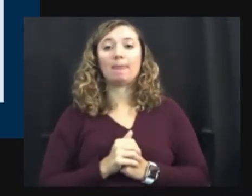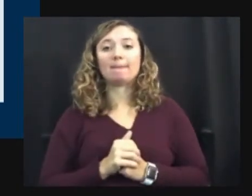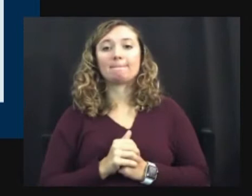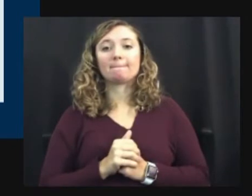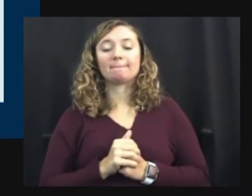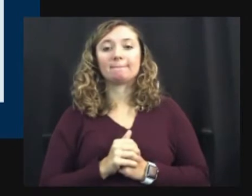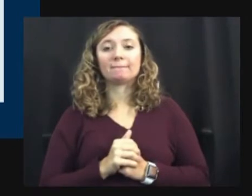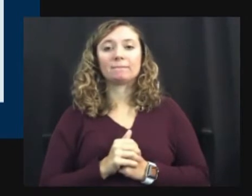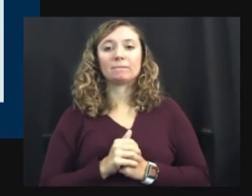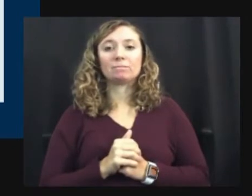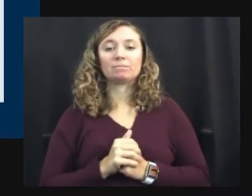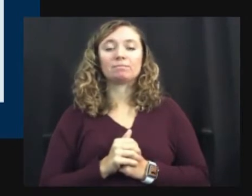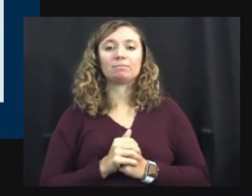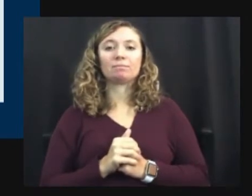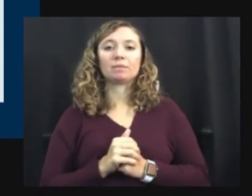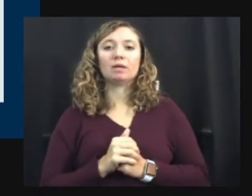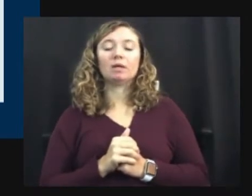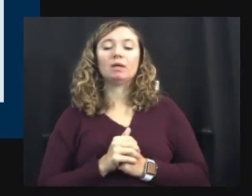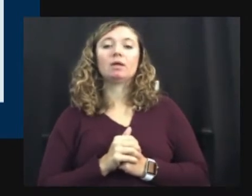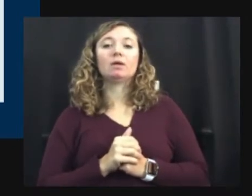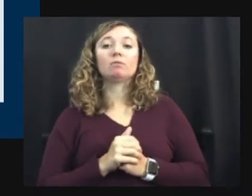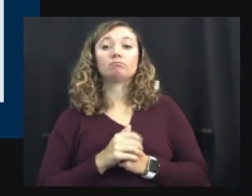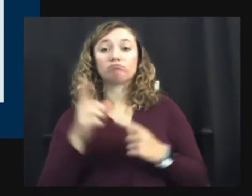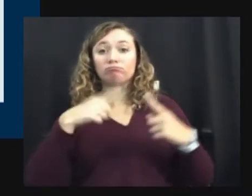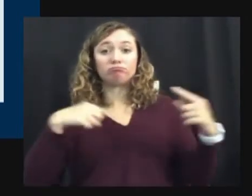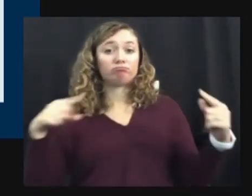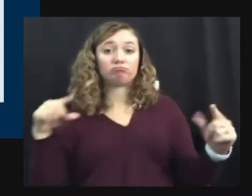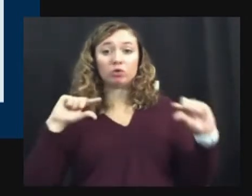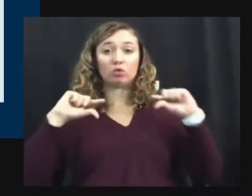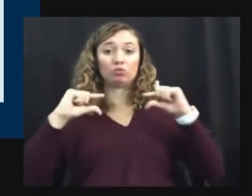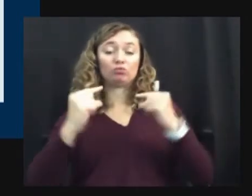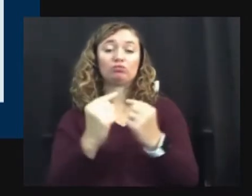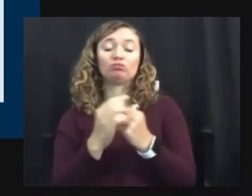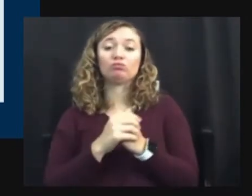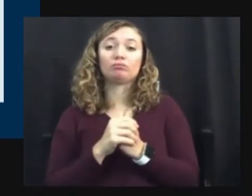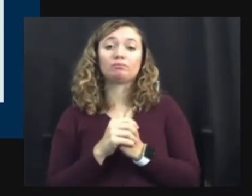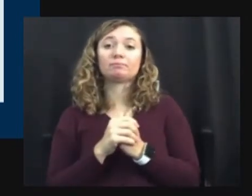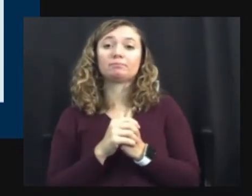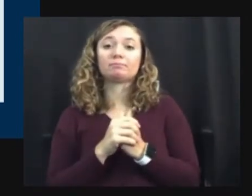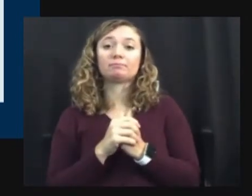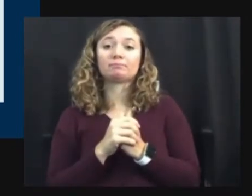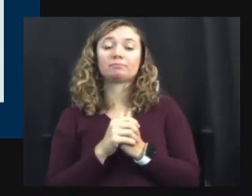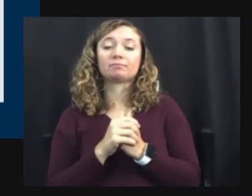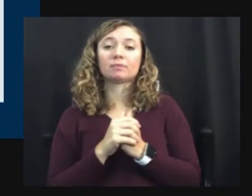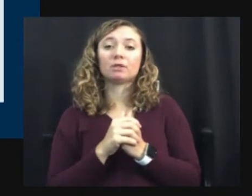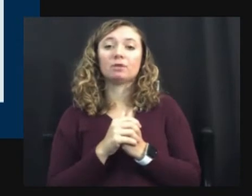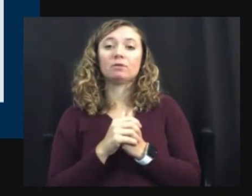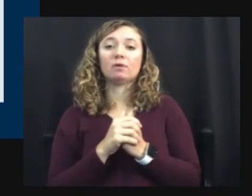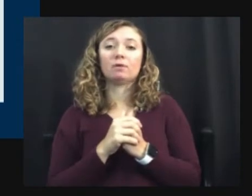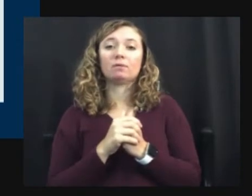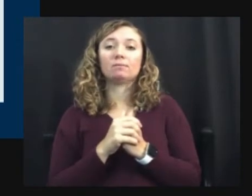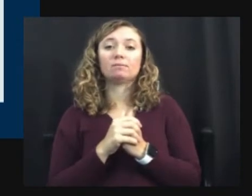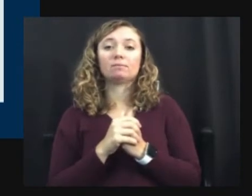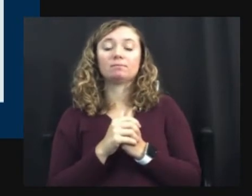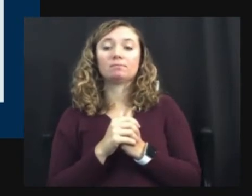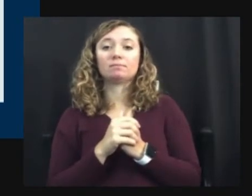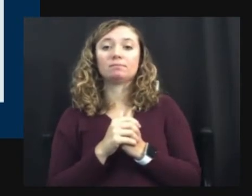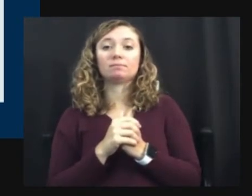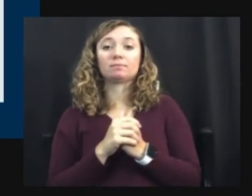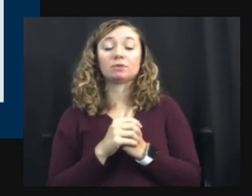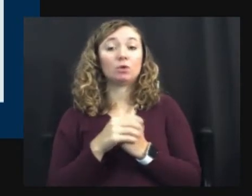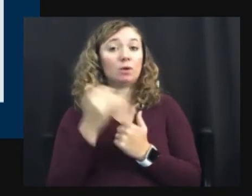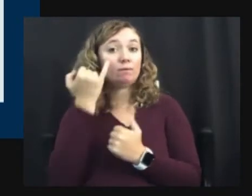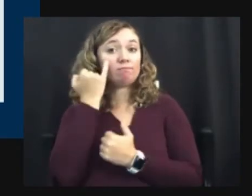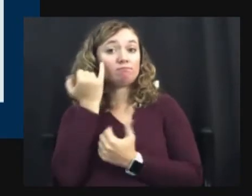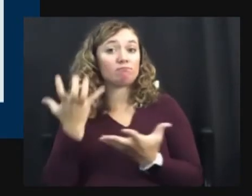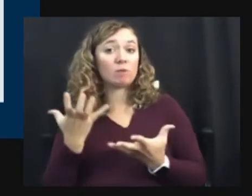very diverse group of autistic own voice perspectives. And so if you want to learn